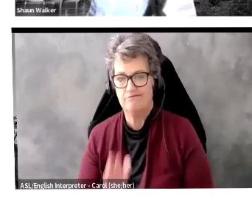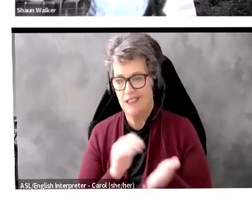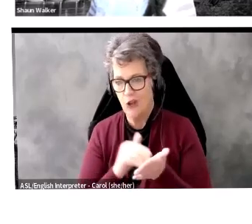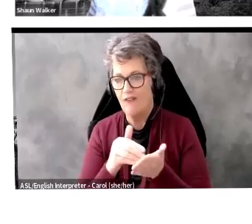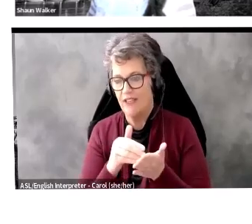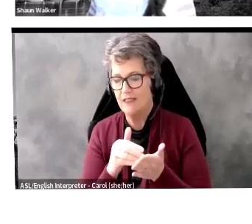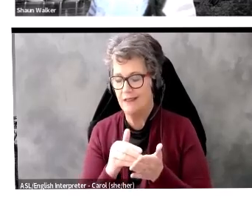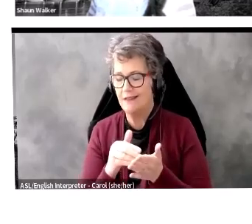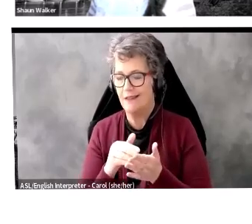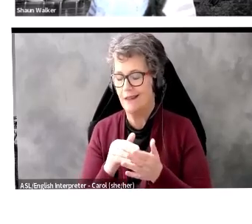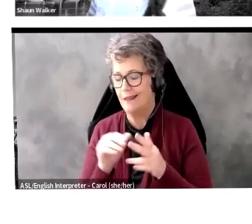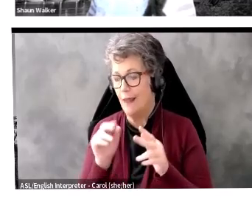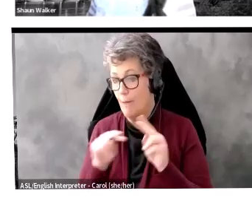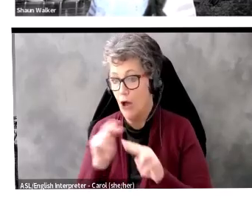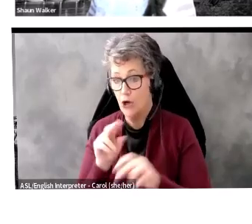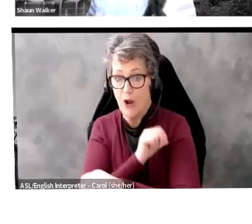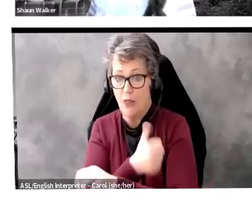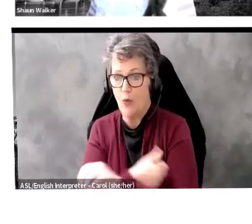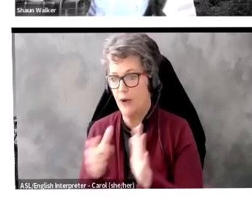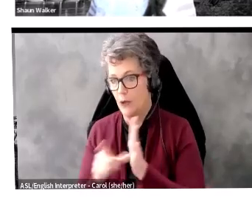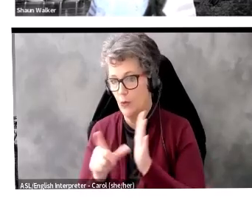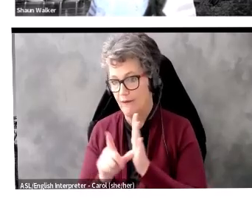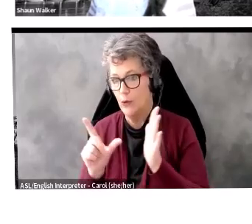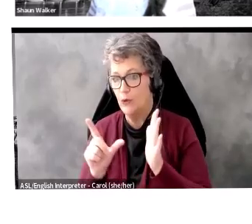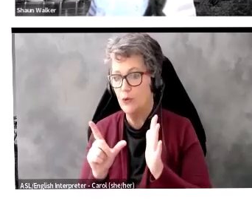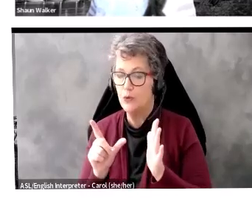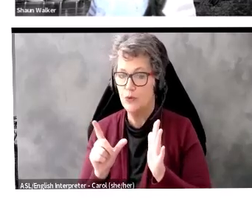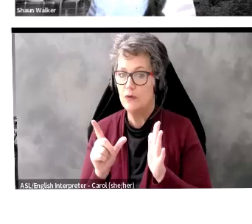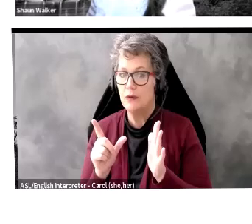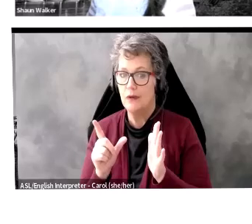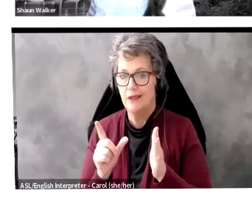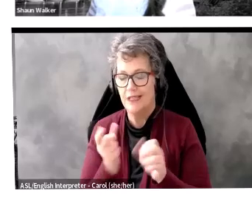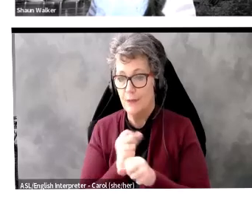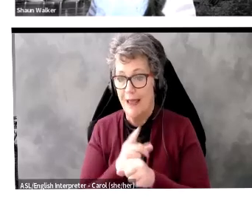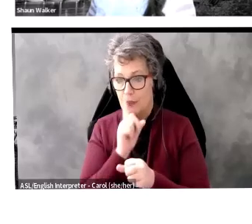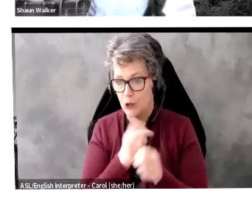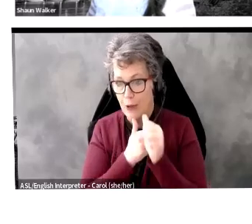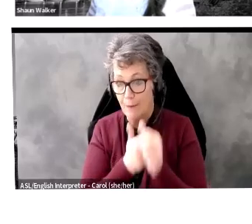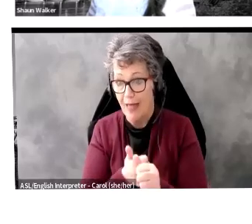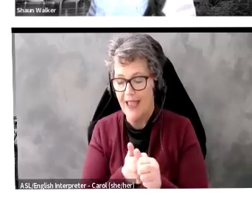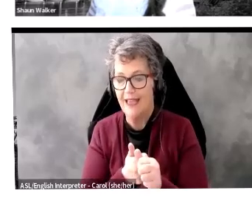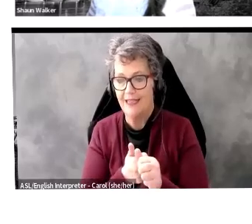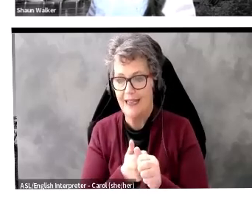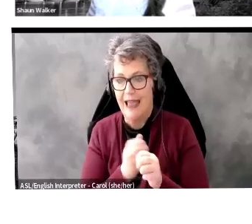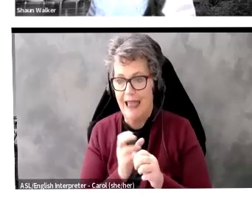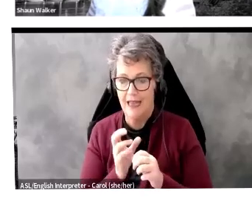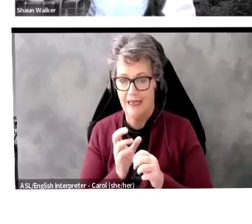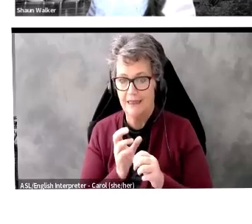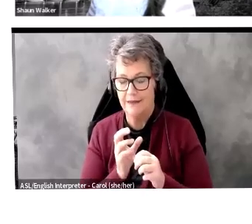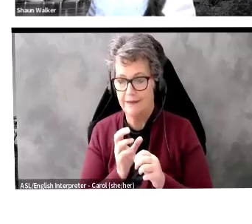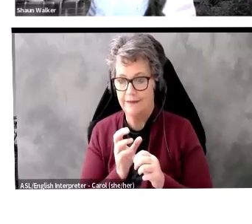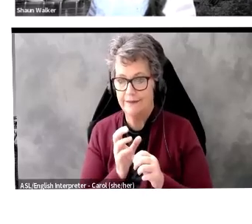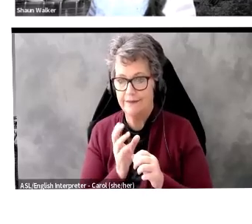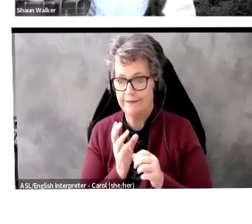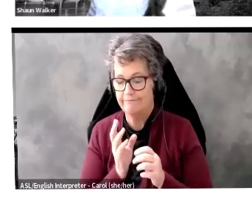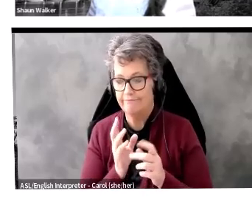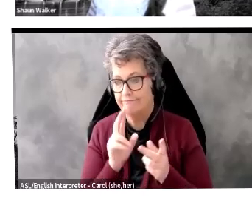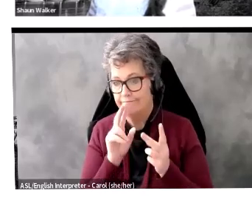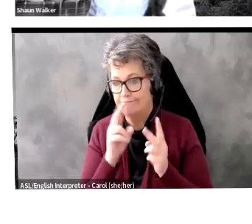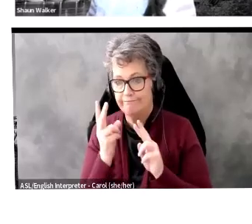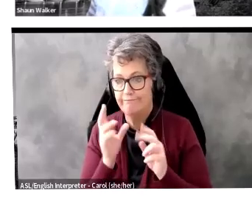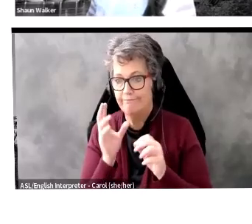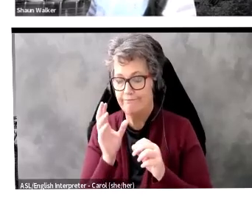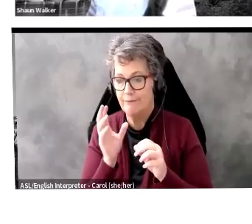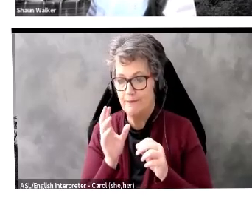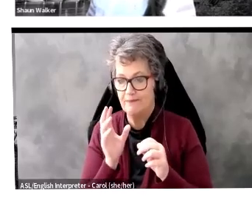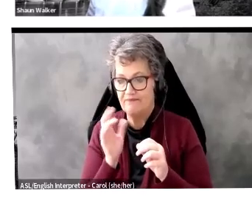reviewed by your monitoring authority for compliance and misassignments. So if you're submitting it that way, please be